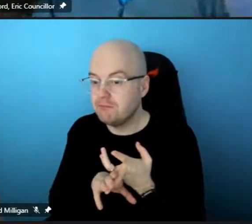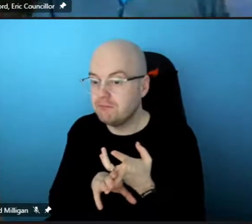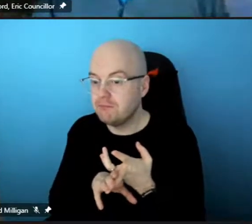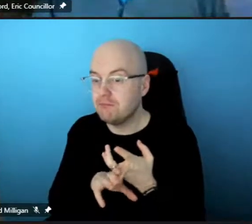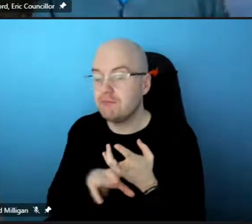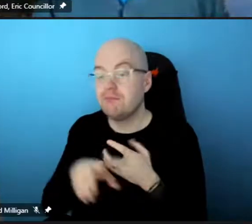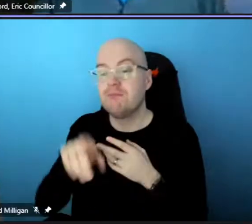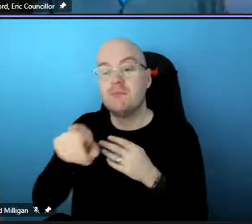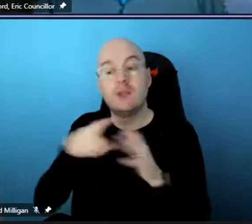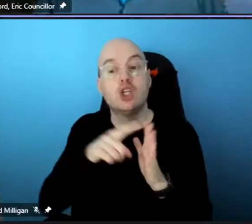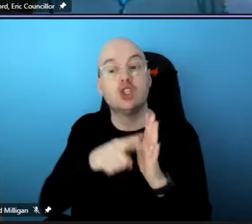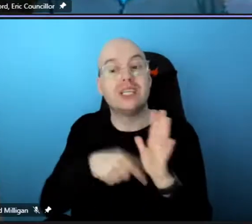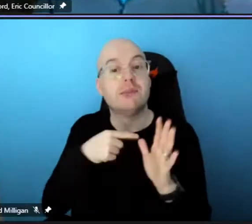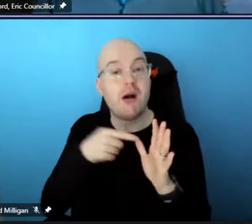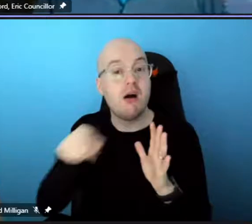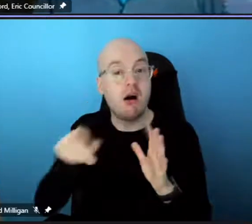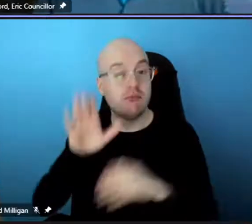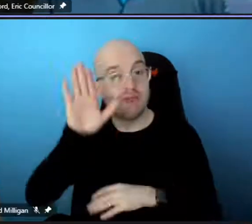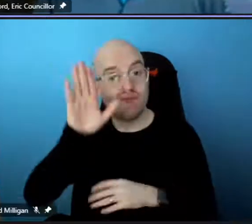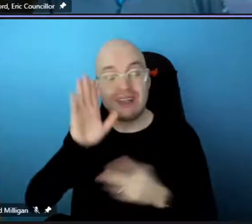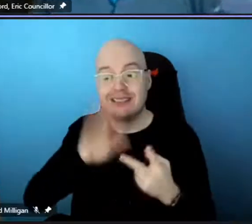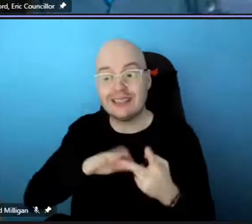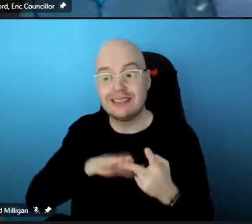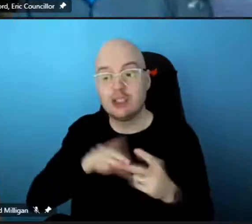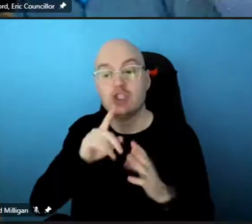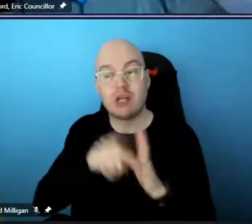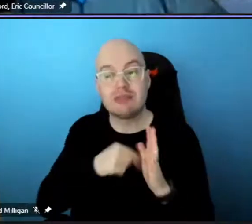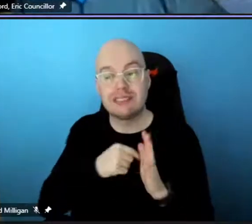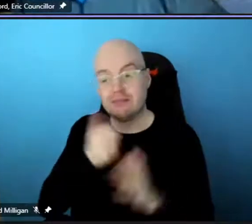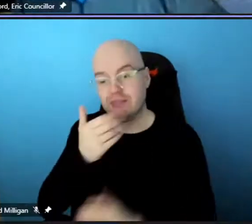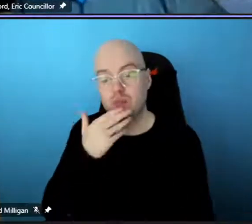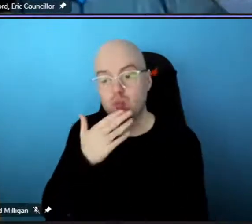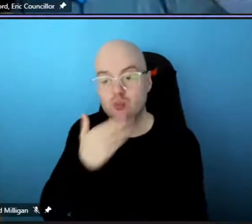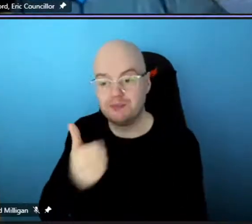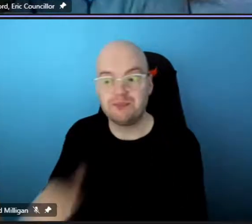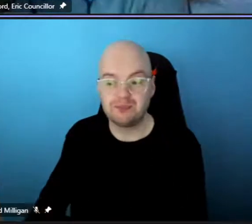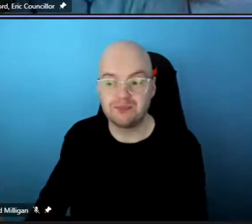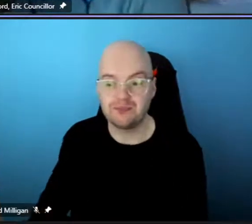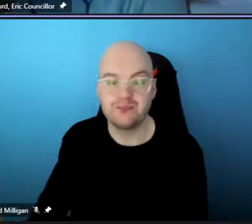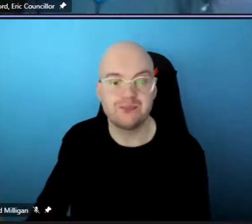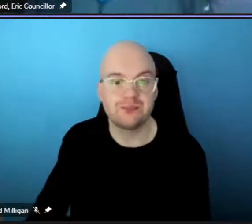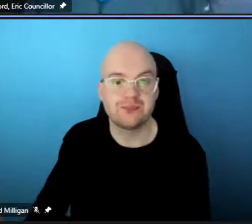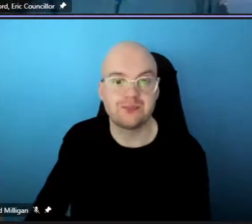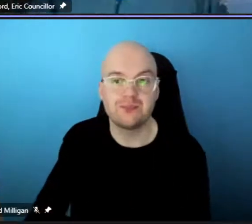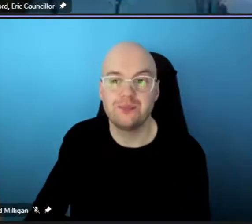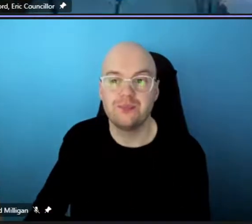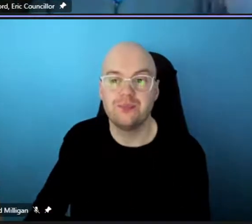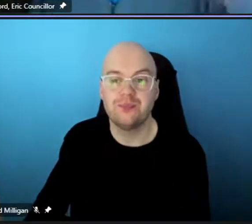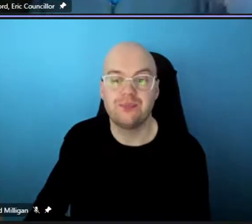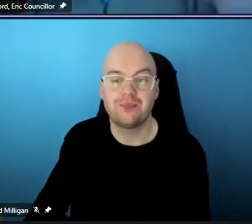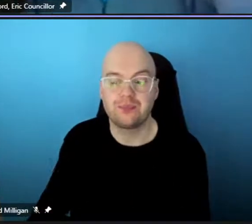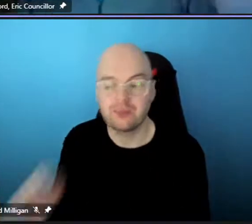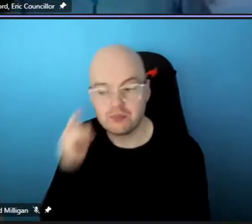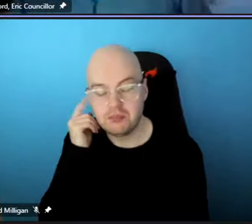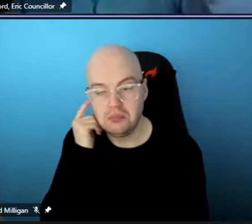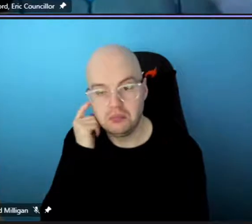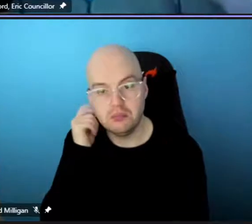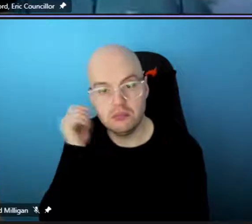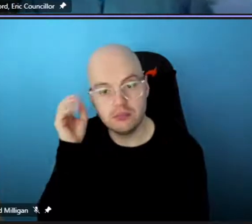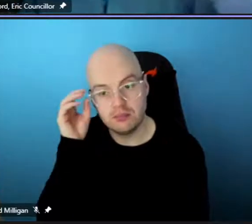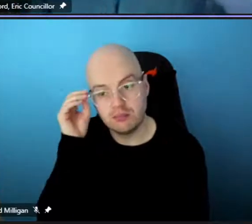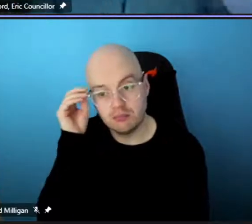I'll second. Thanks, Jared. Yeah. Okay, so we move on to item